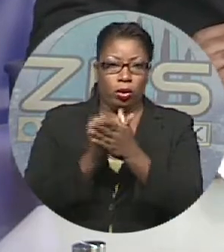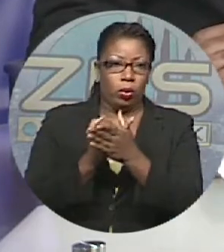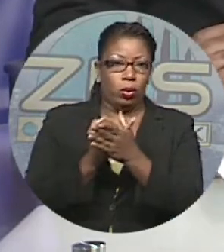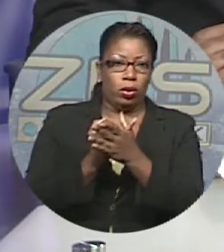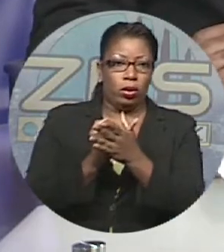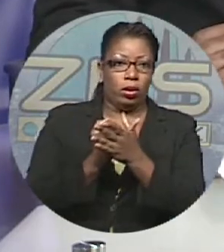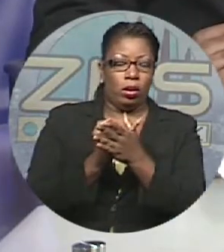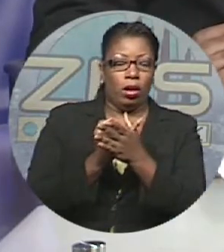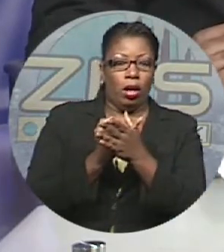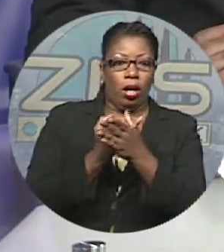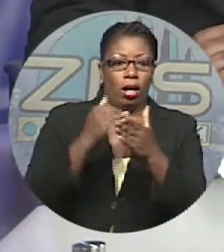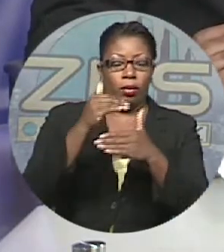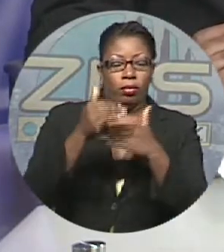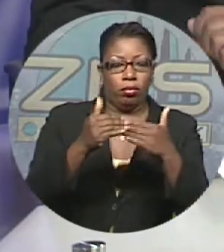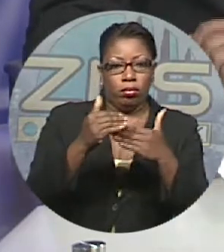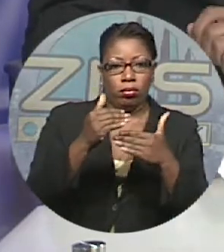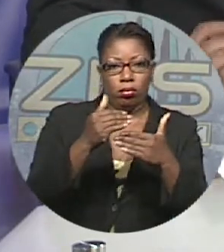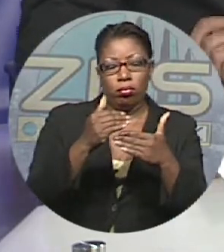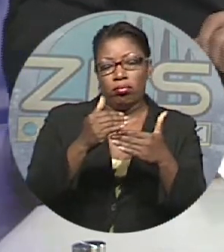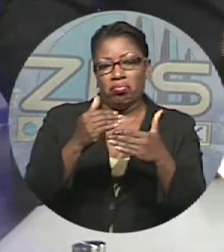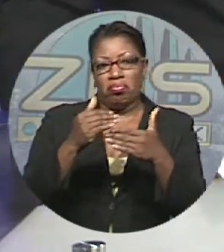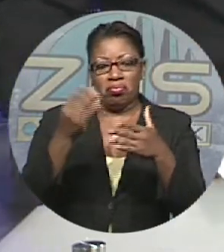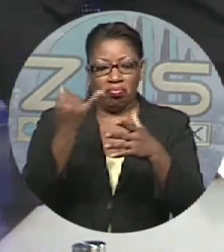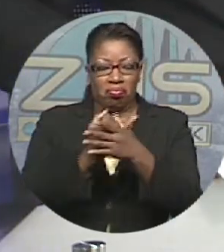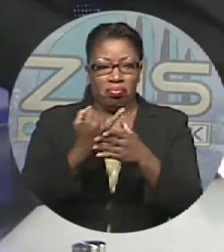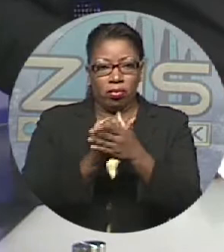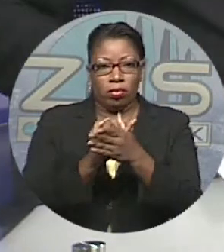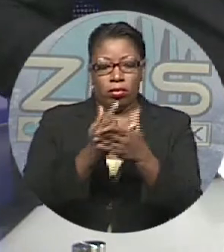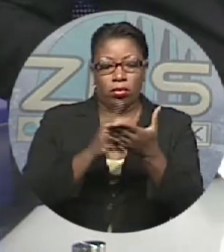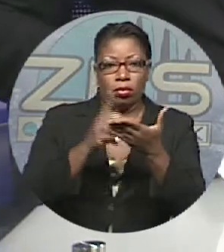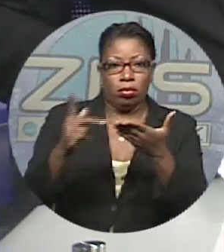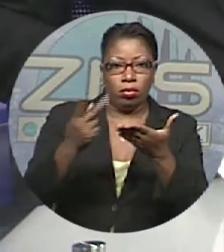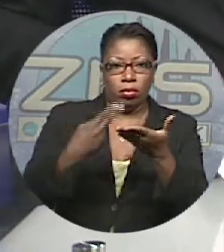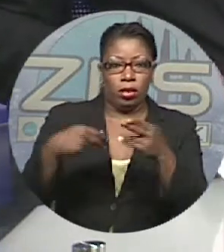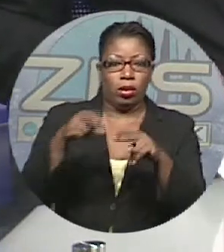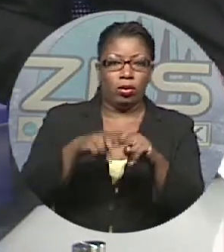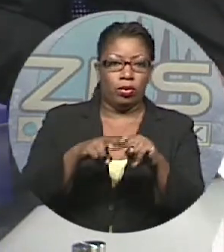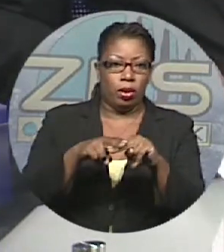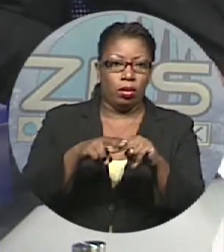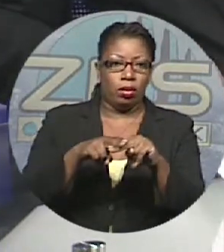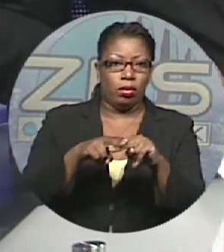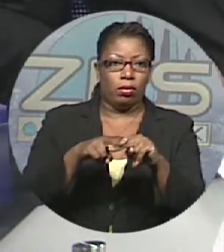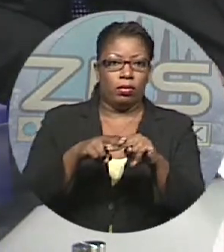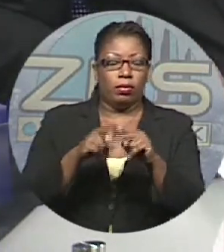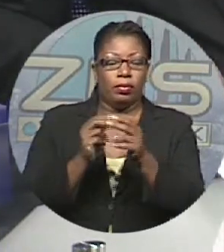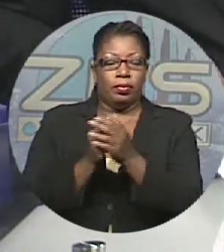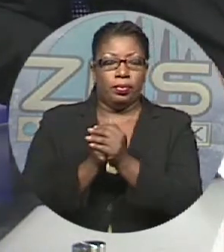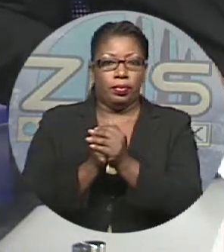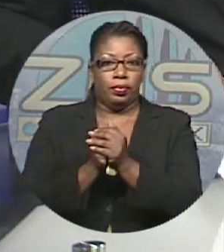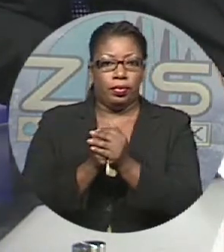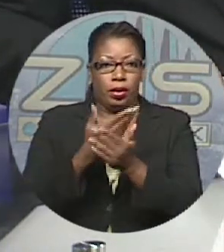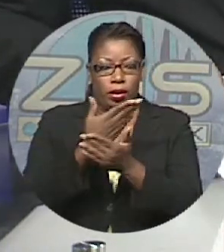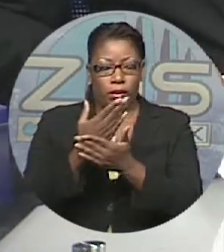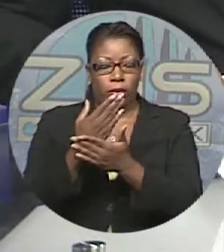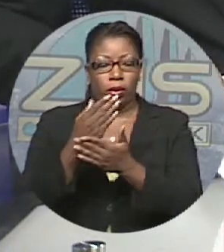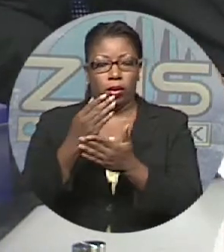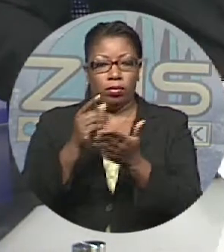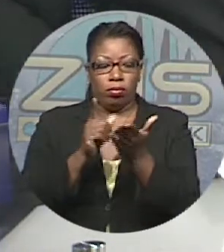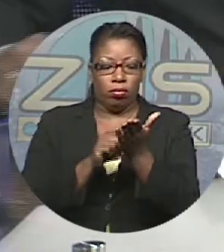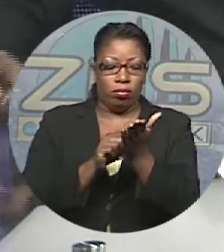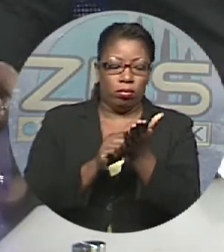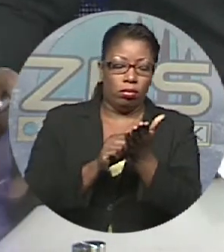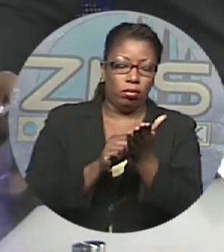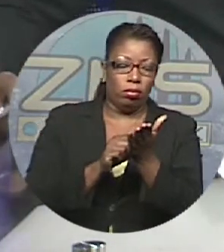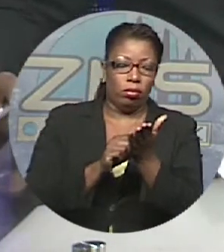includes a series of progressive provisions featuring a minimum wage increase. Our Cleopatra Murphy was there for the signing on behalf of more than